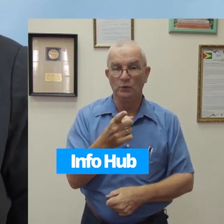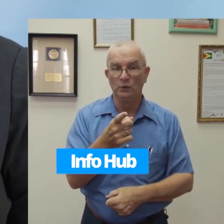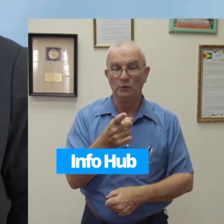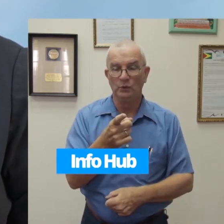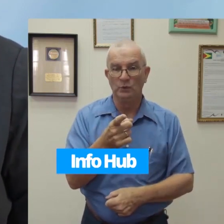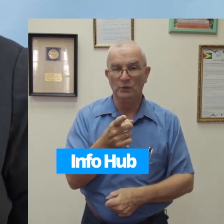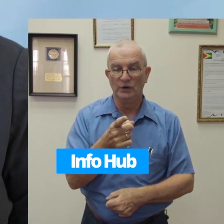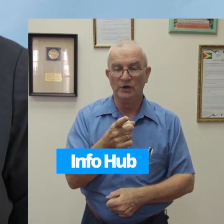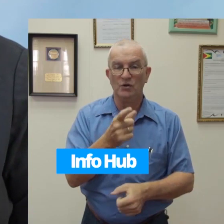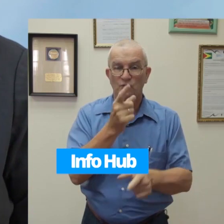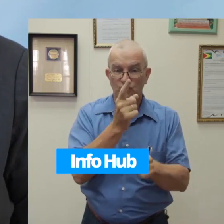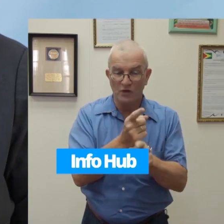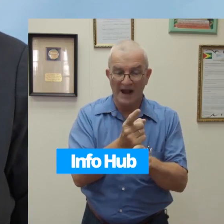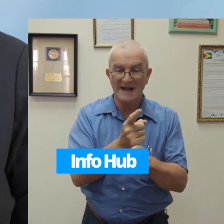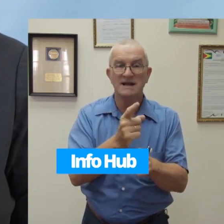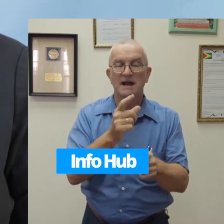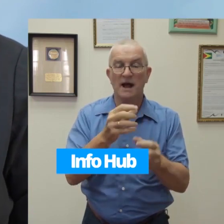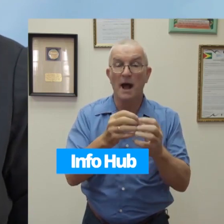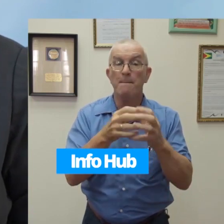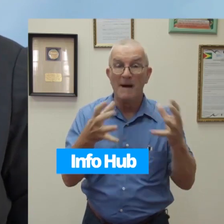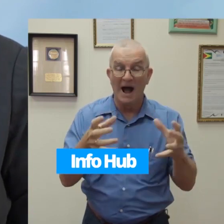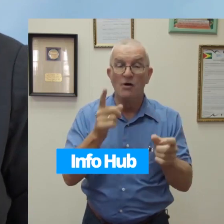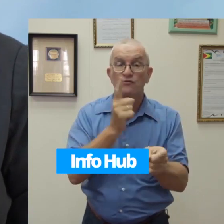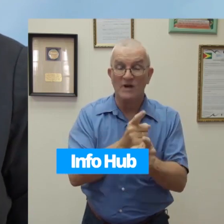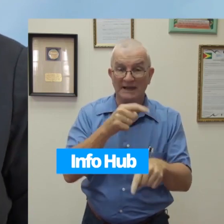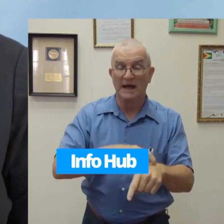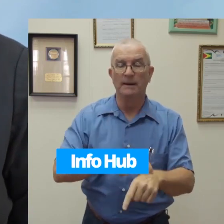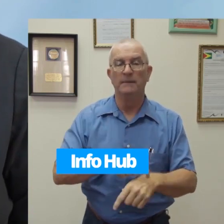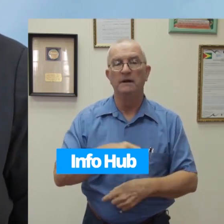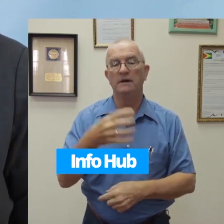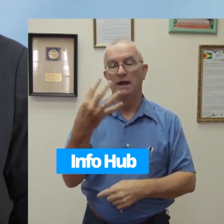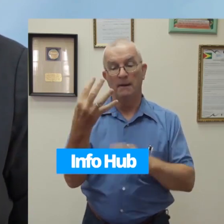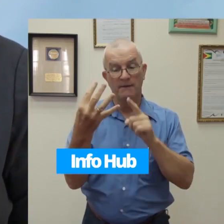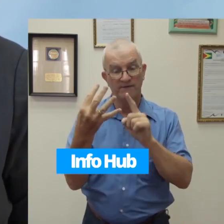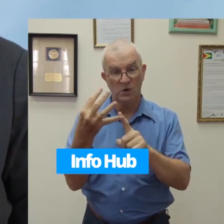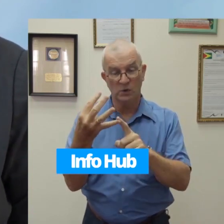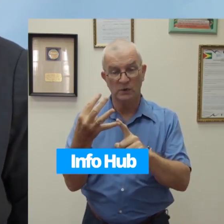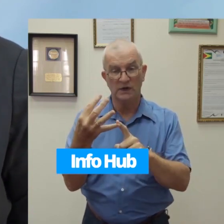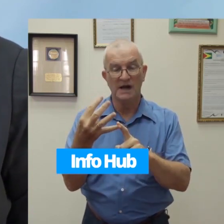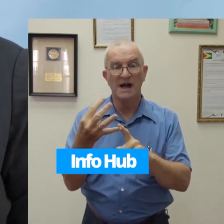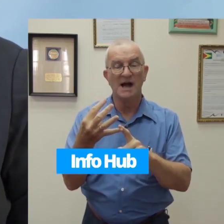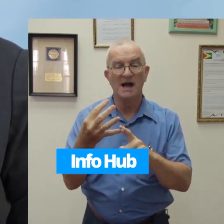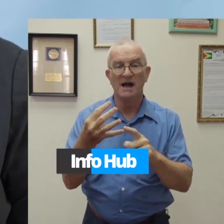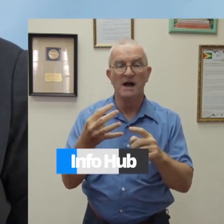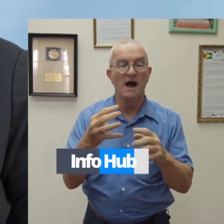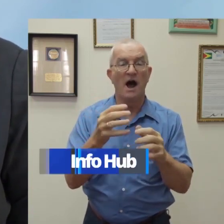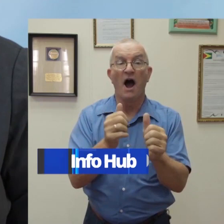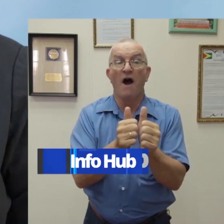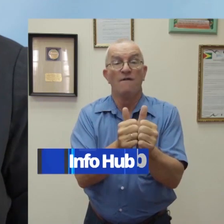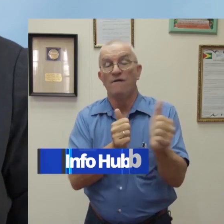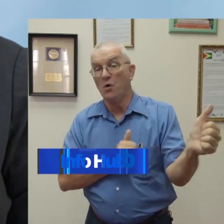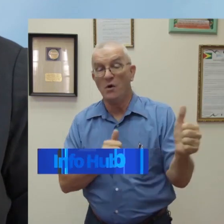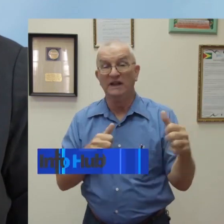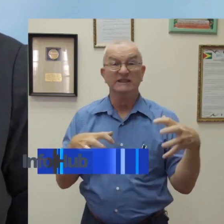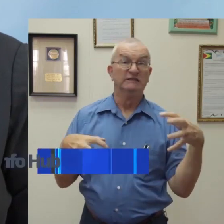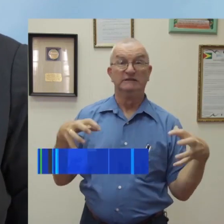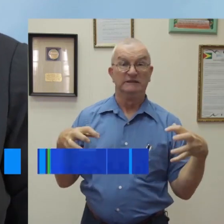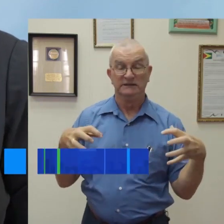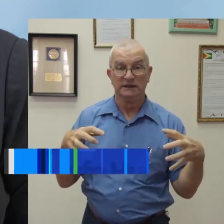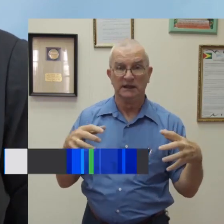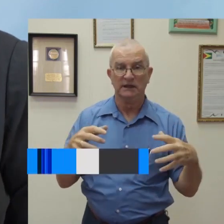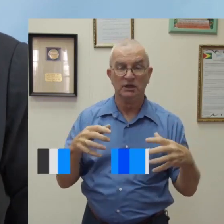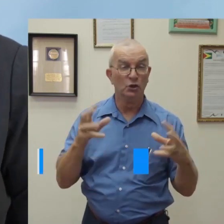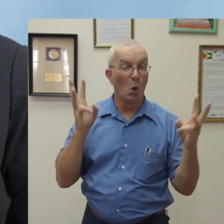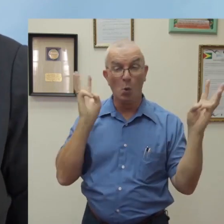dose, right time. 4, avoid stressful situations, or